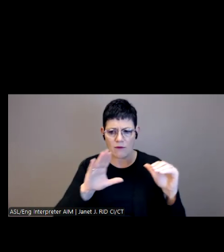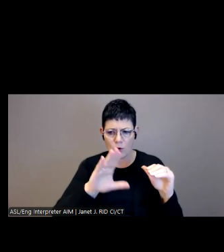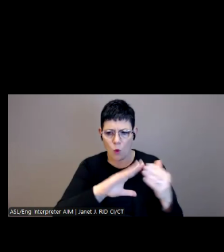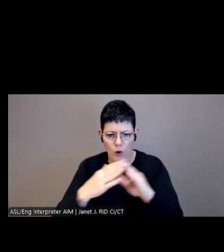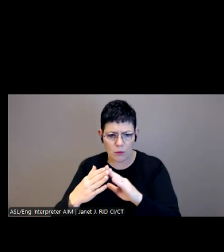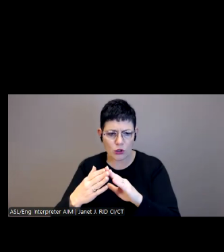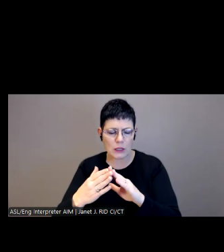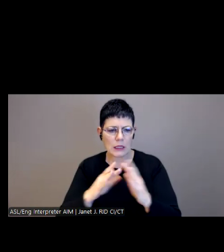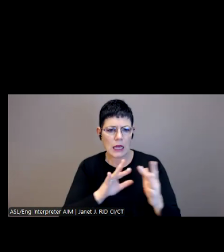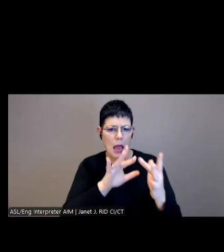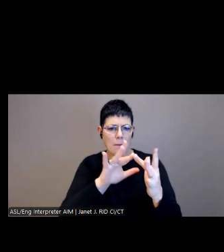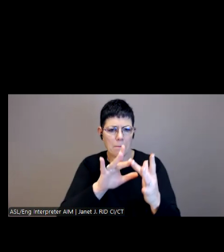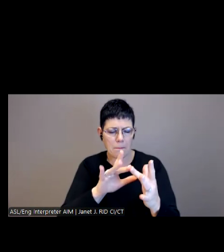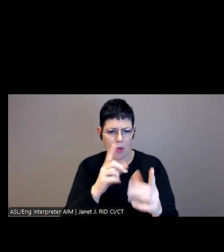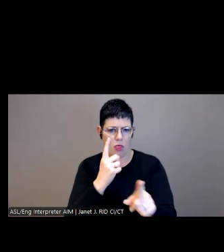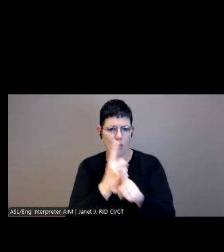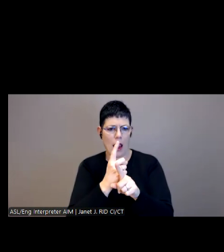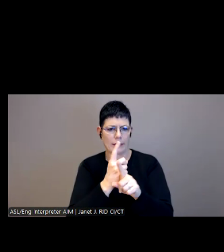desired effects.